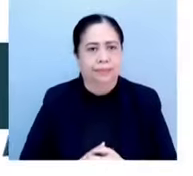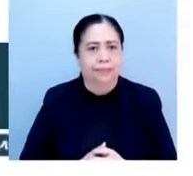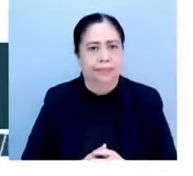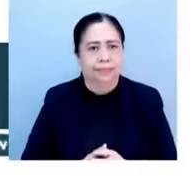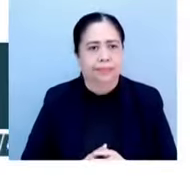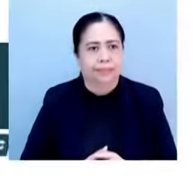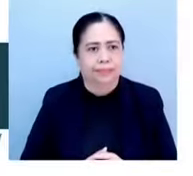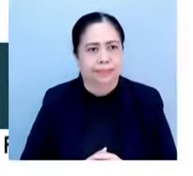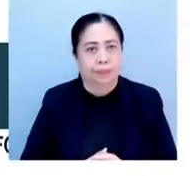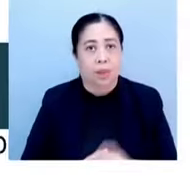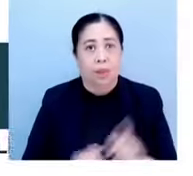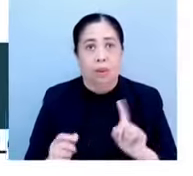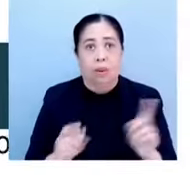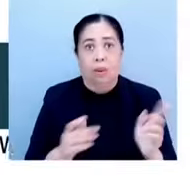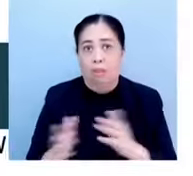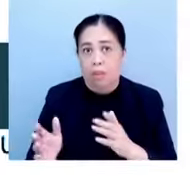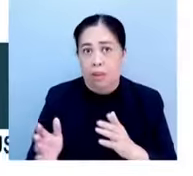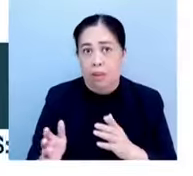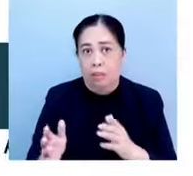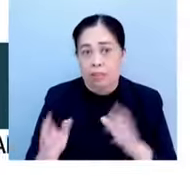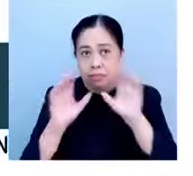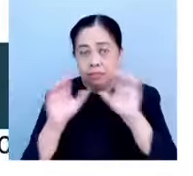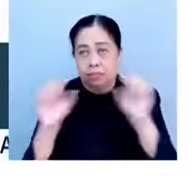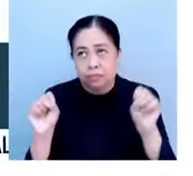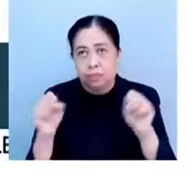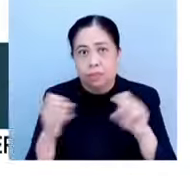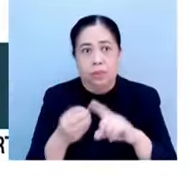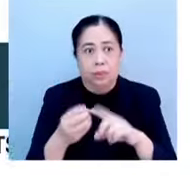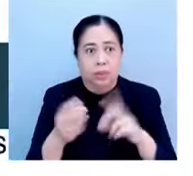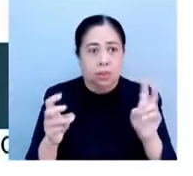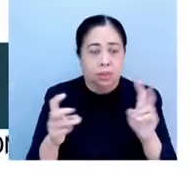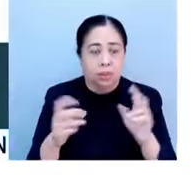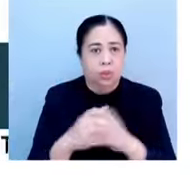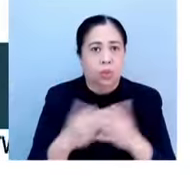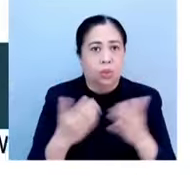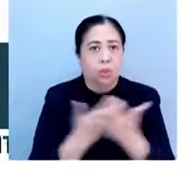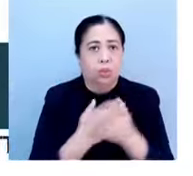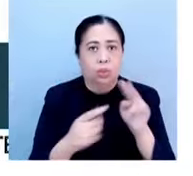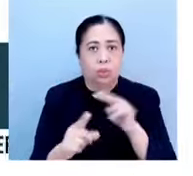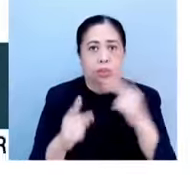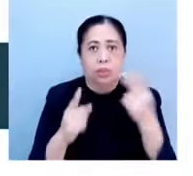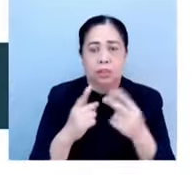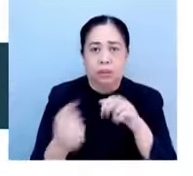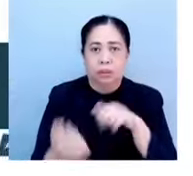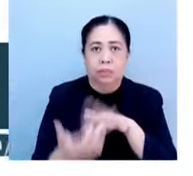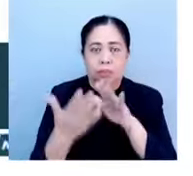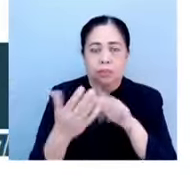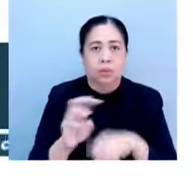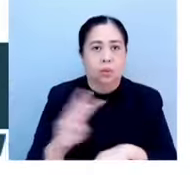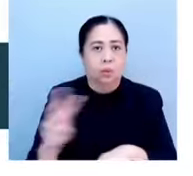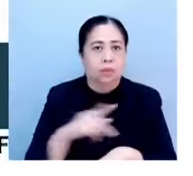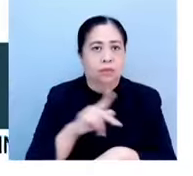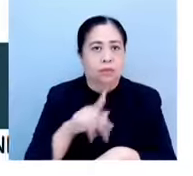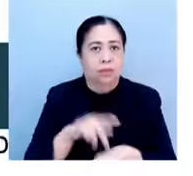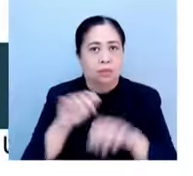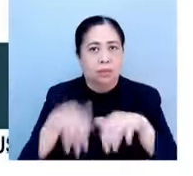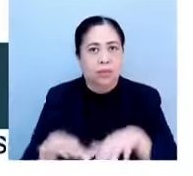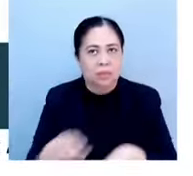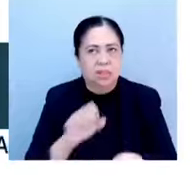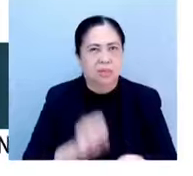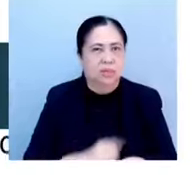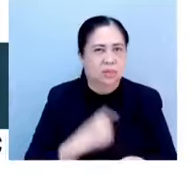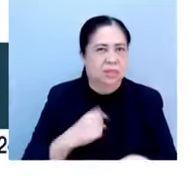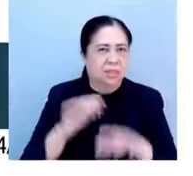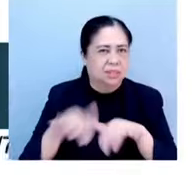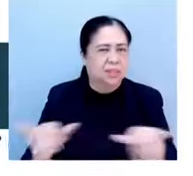The game plan also of the president in terms of when he called the new paradigm in approaching the West Philippine Sea, South China Sea issue, is that we